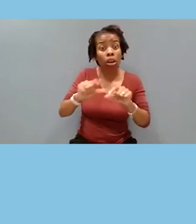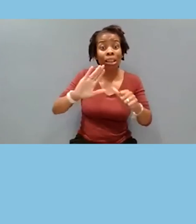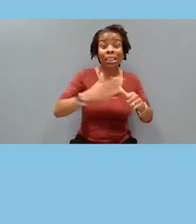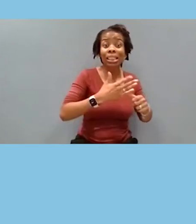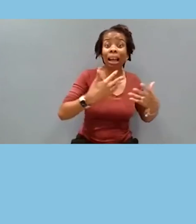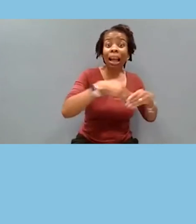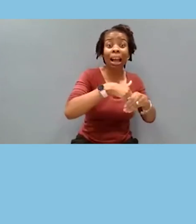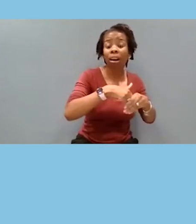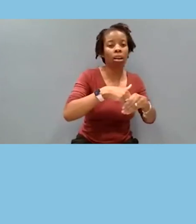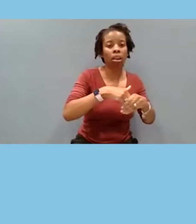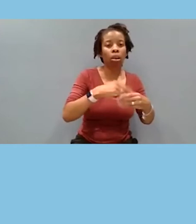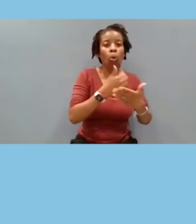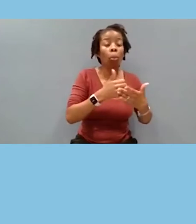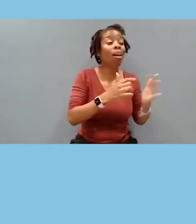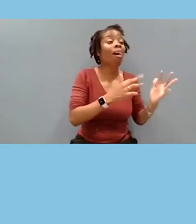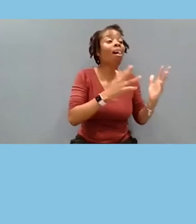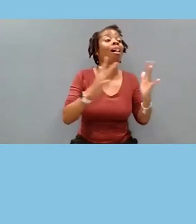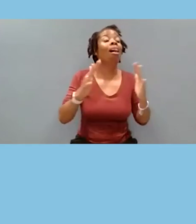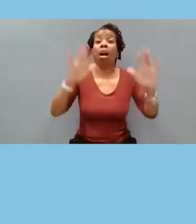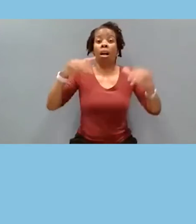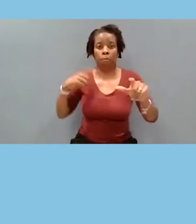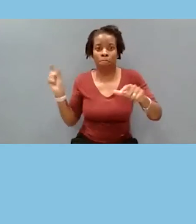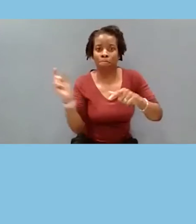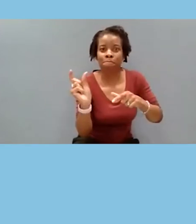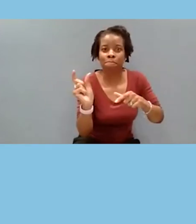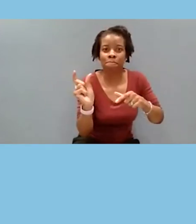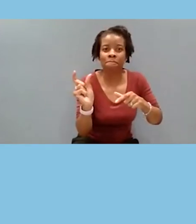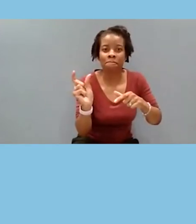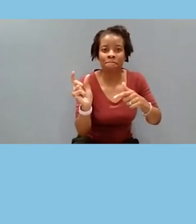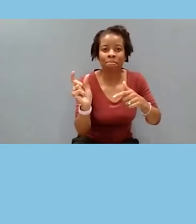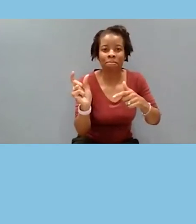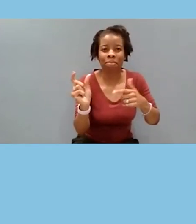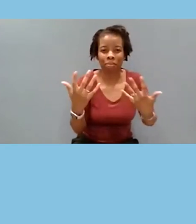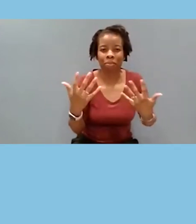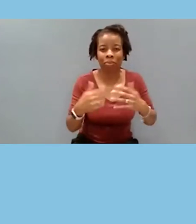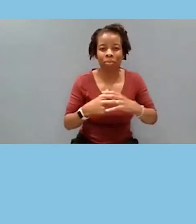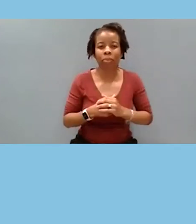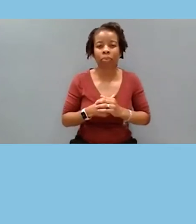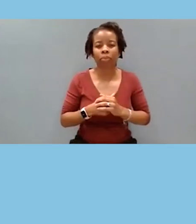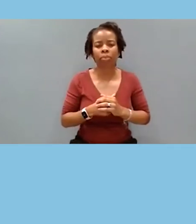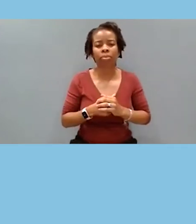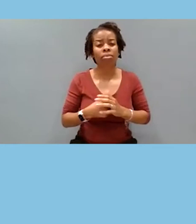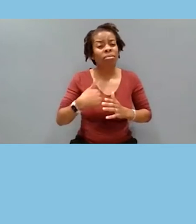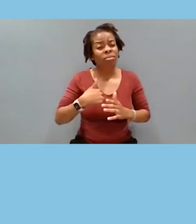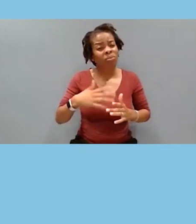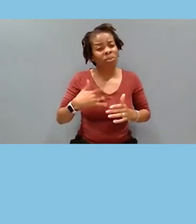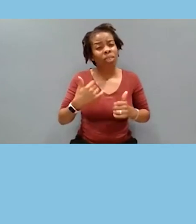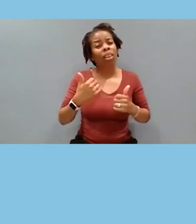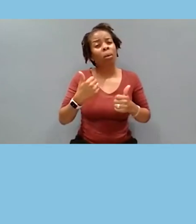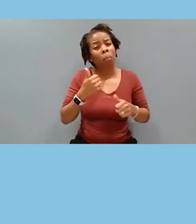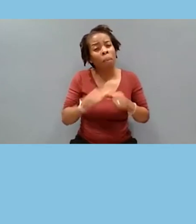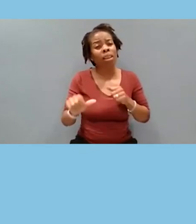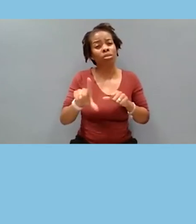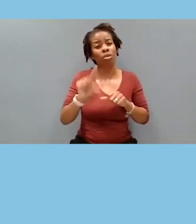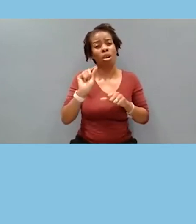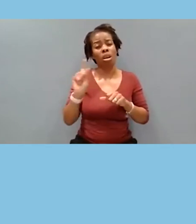Despite the obvious answer or solution, include captioning as a starting place, it seems so much more complicated